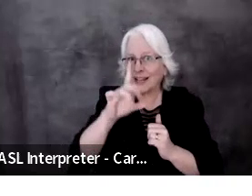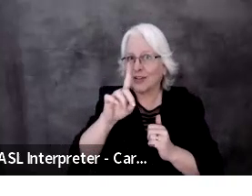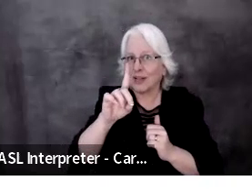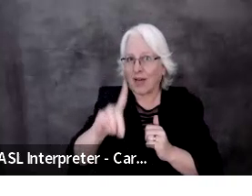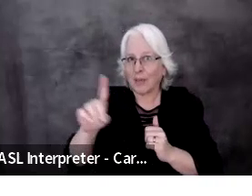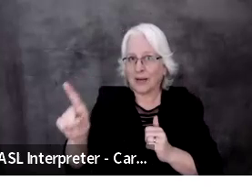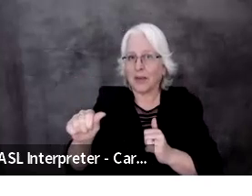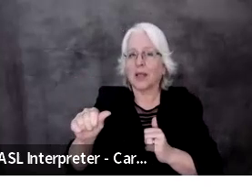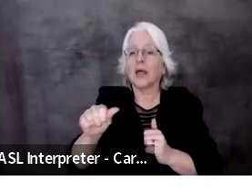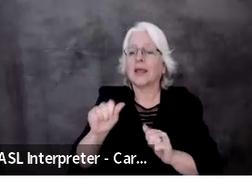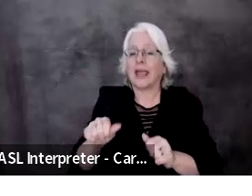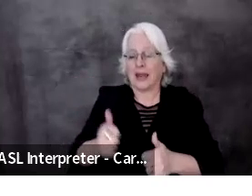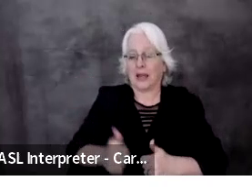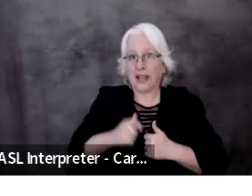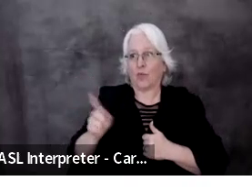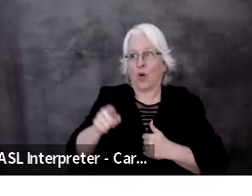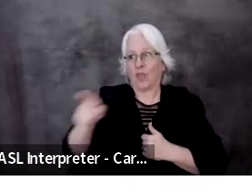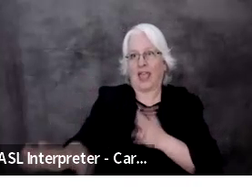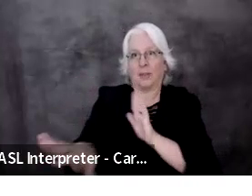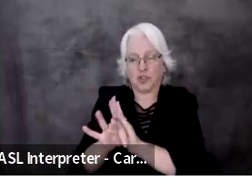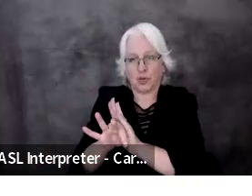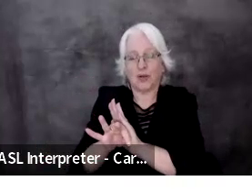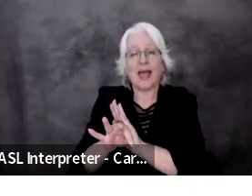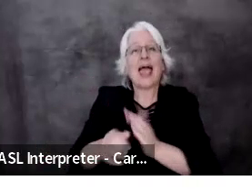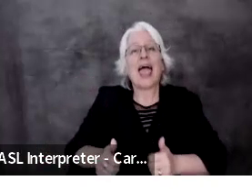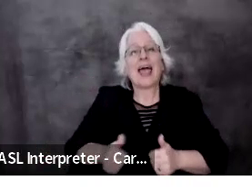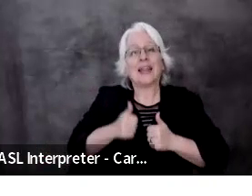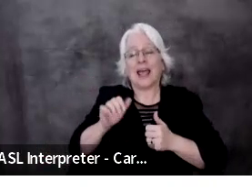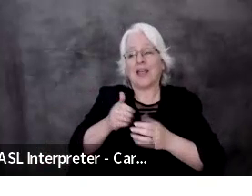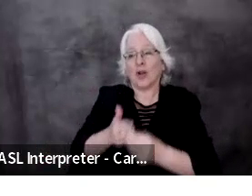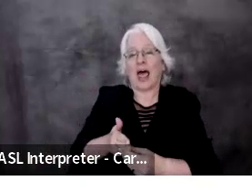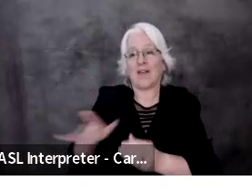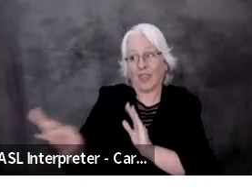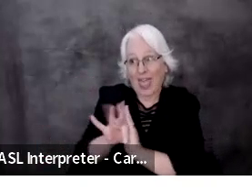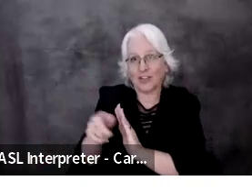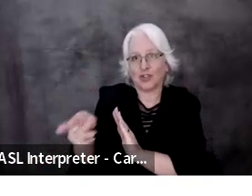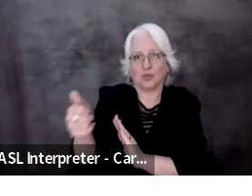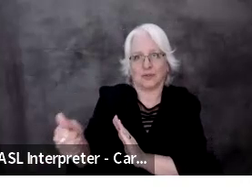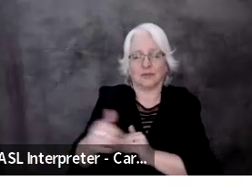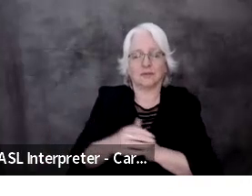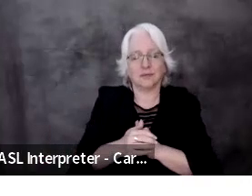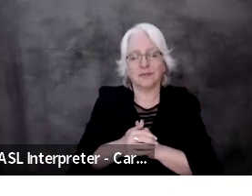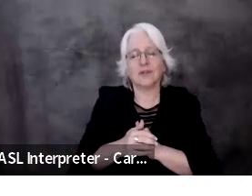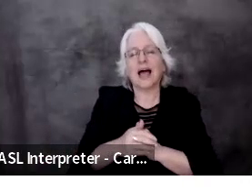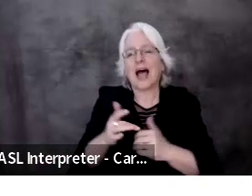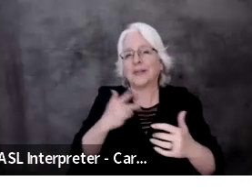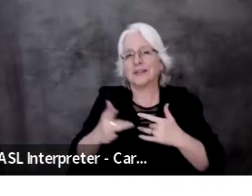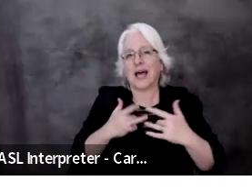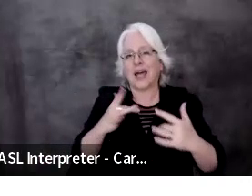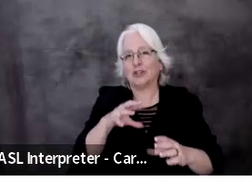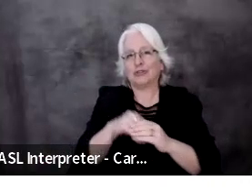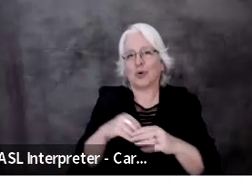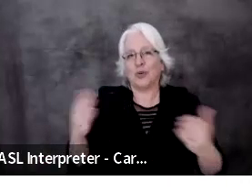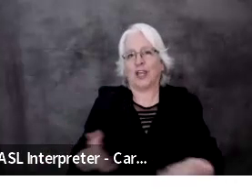can live in the community of their choice and lead a self-directed life. I'm excited to join you today for this important hearing on